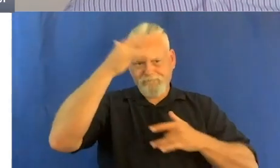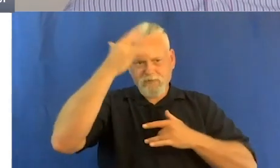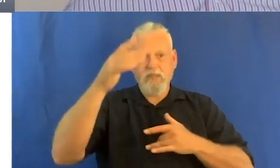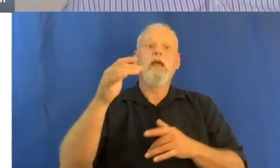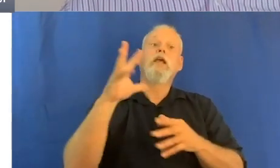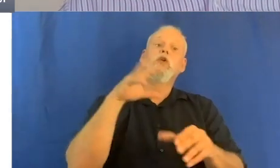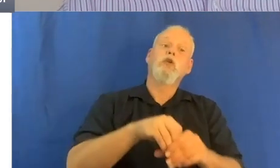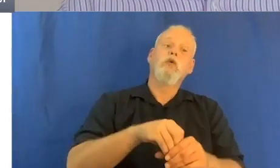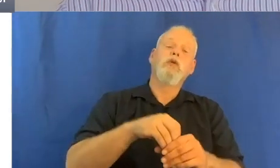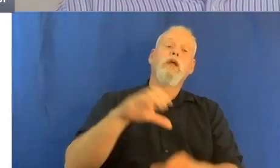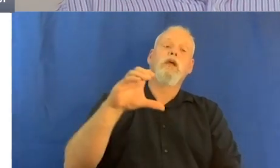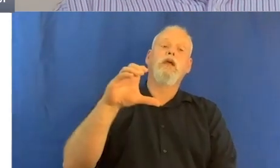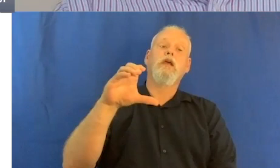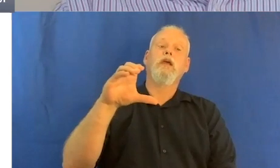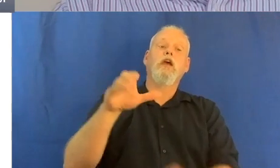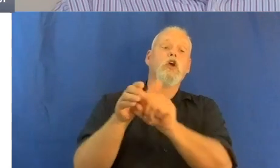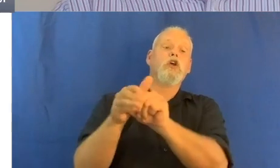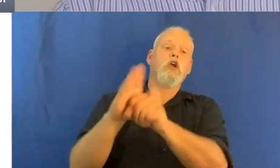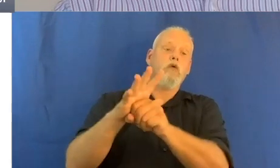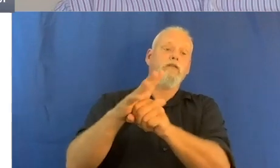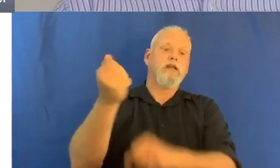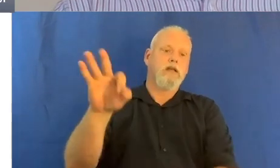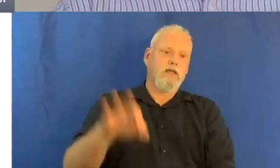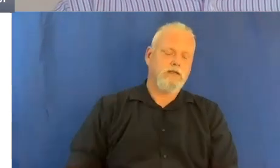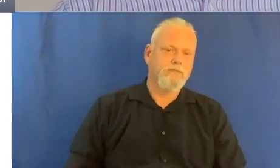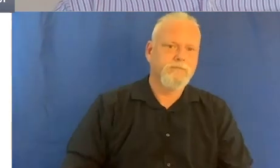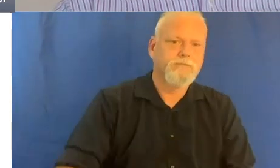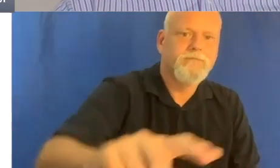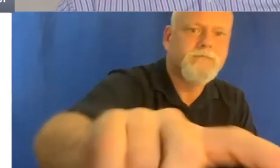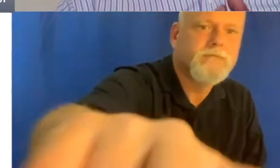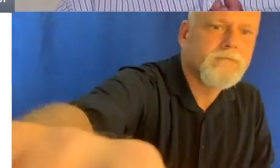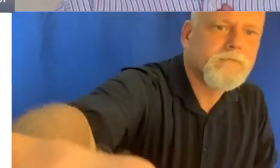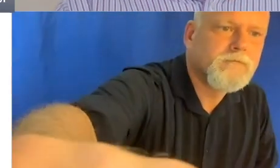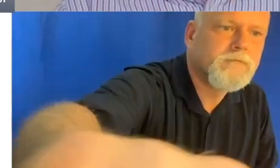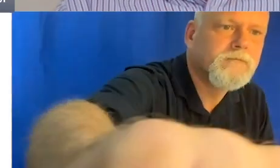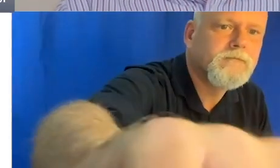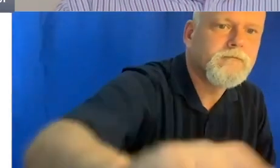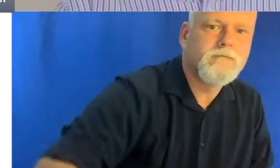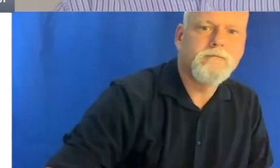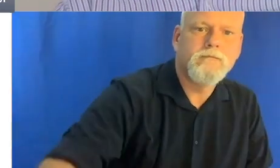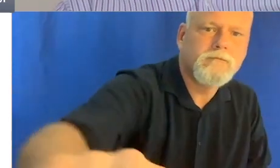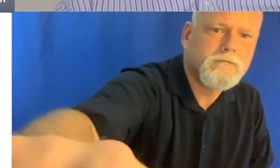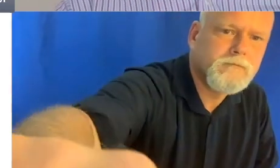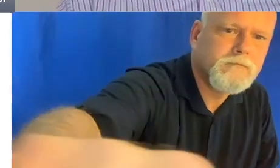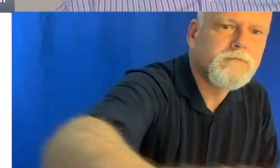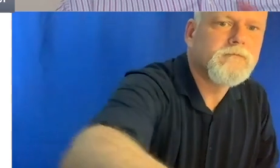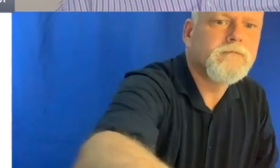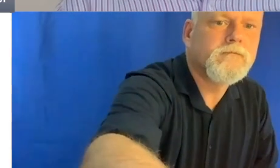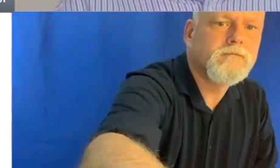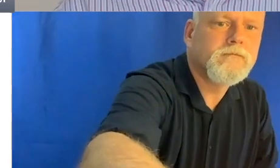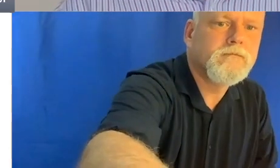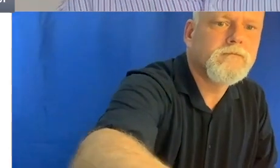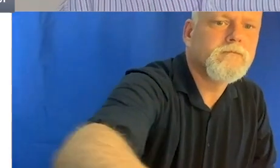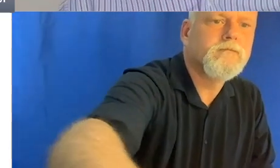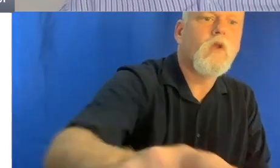COVID-19. And we need to recognize that COVID-19 has already been used, and almost